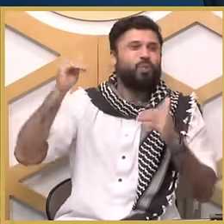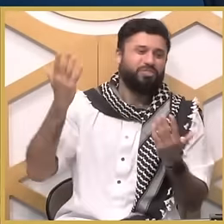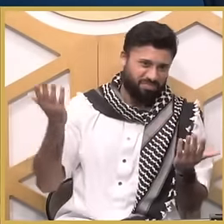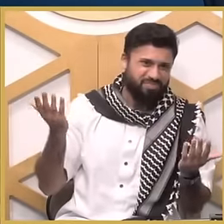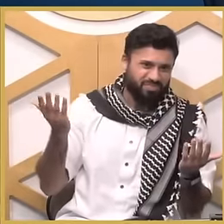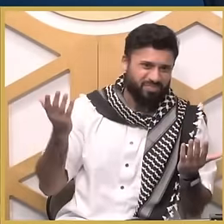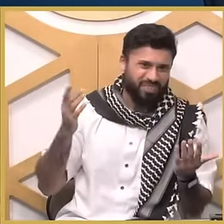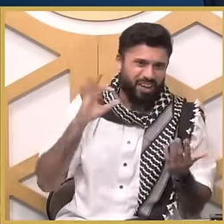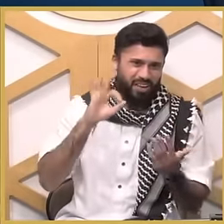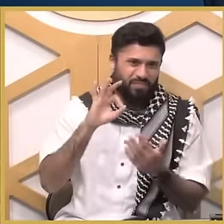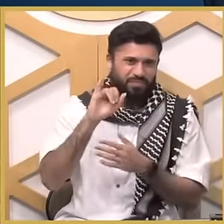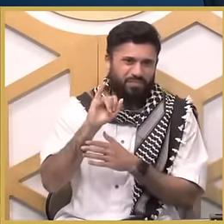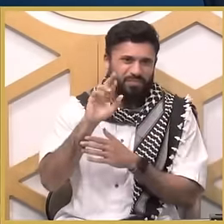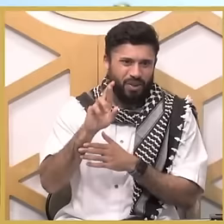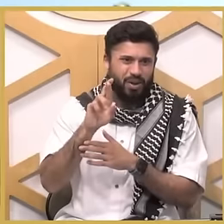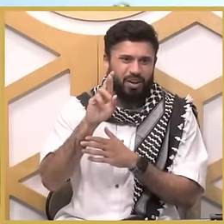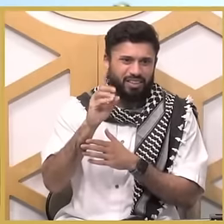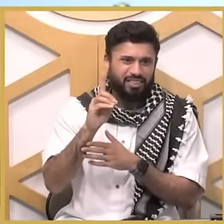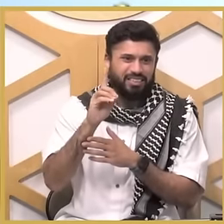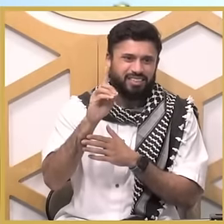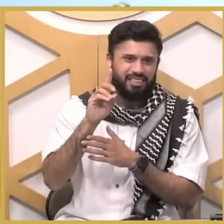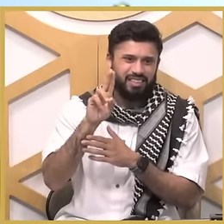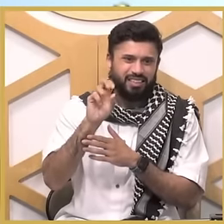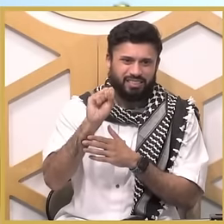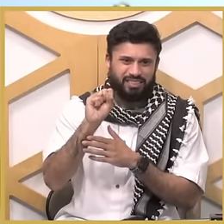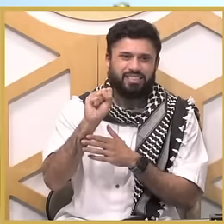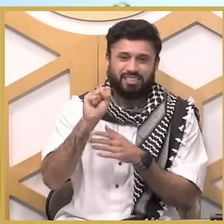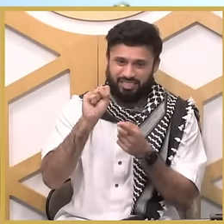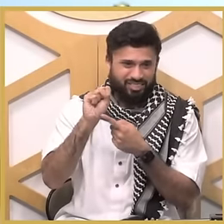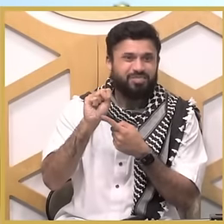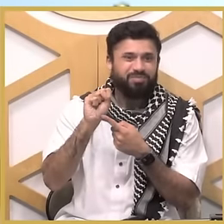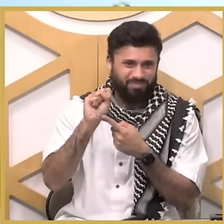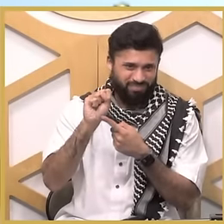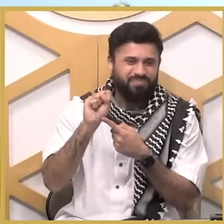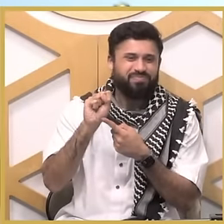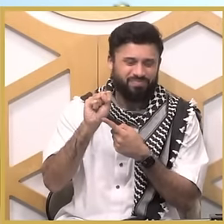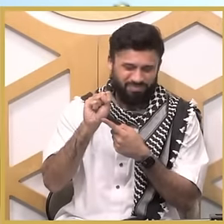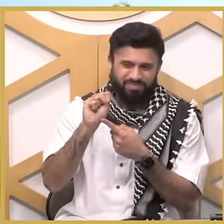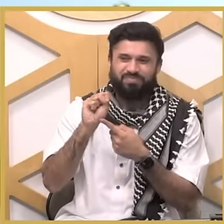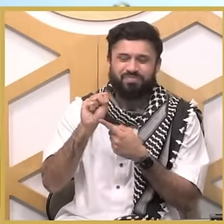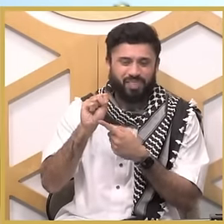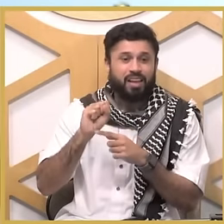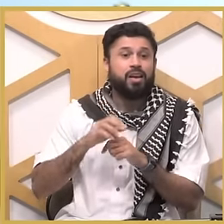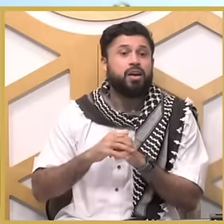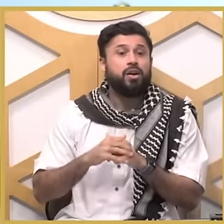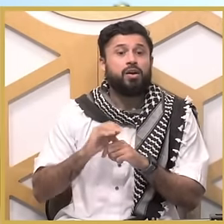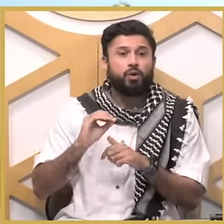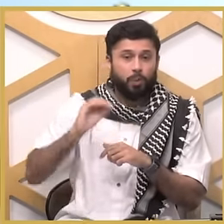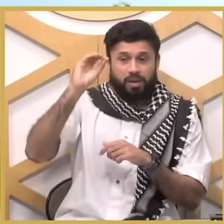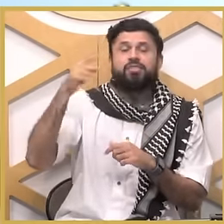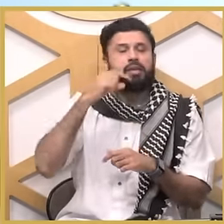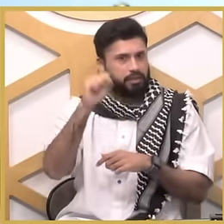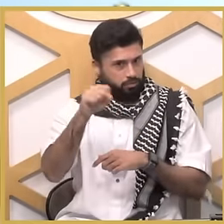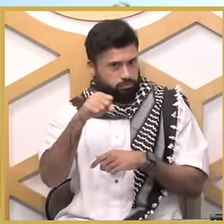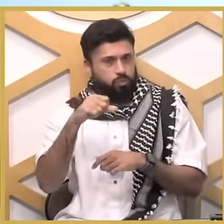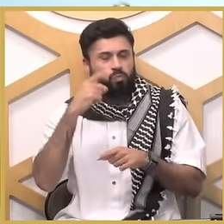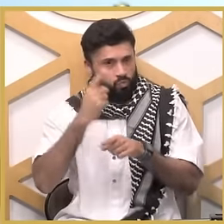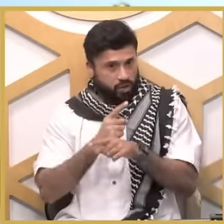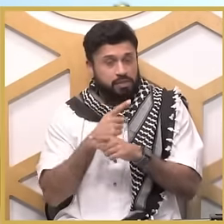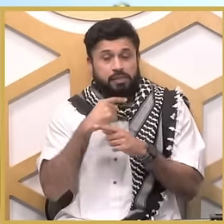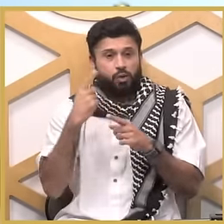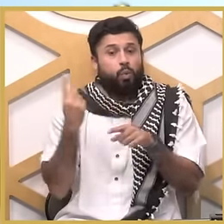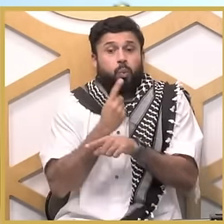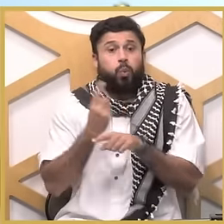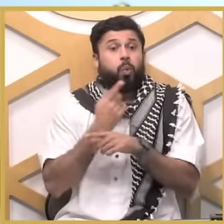inshallah ta'ala. So Shaykh, love the righteous and love the ways of the righteous. Nah. Why do you love the righteous? What makes you love as-salihin? Do you love